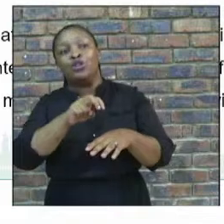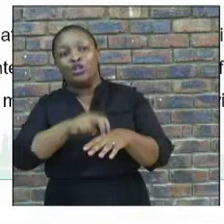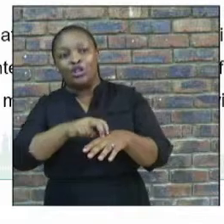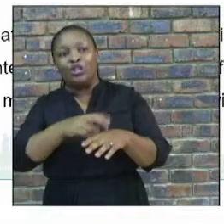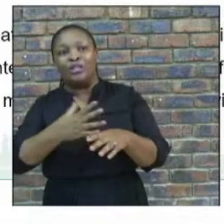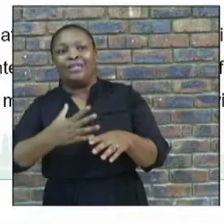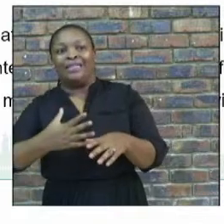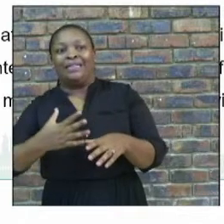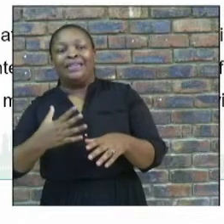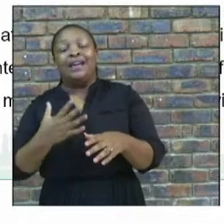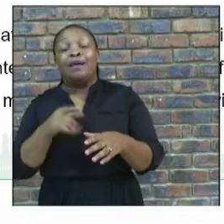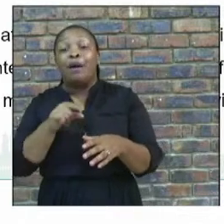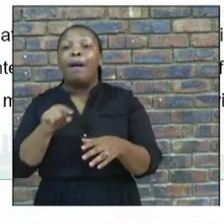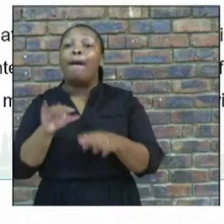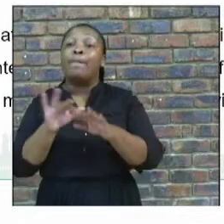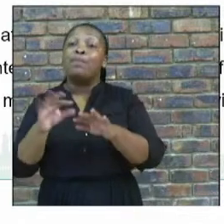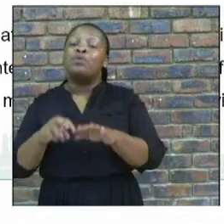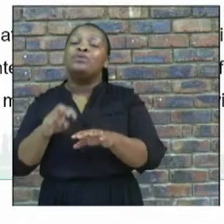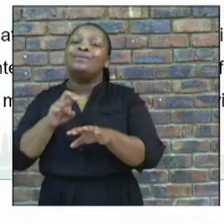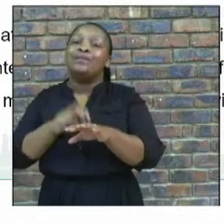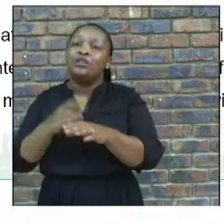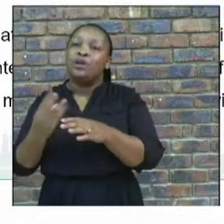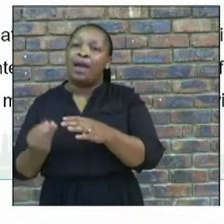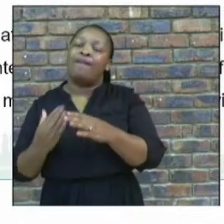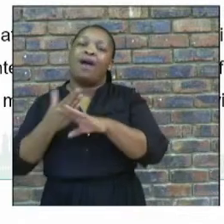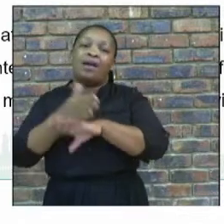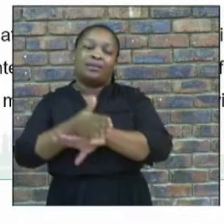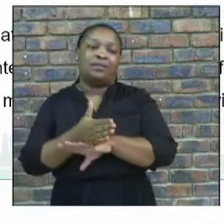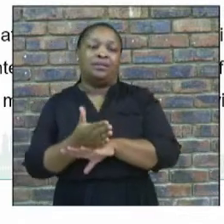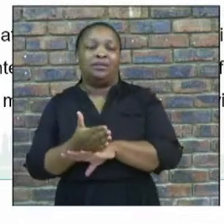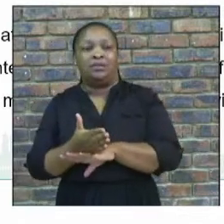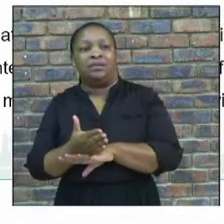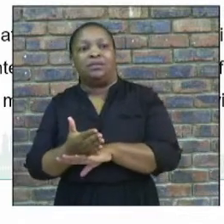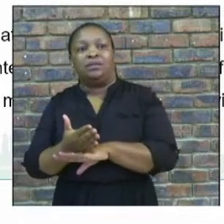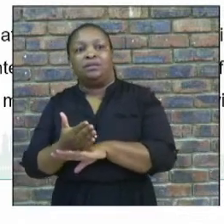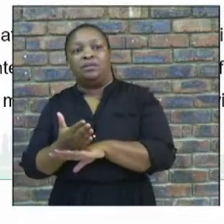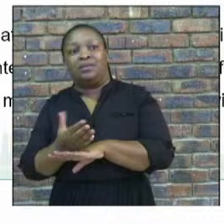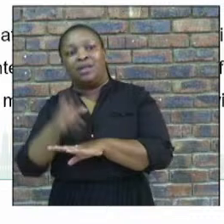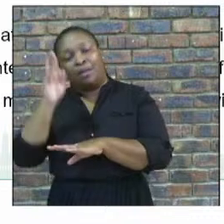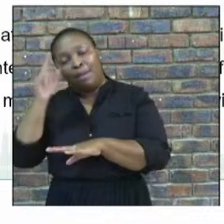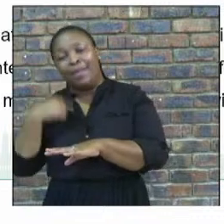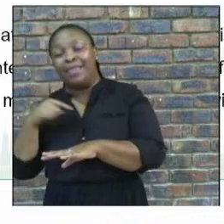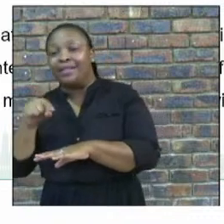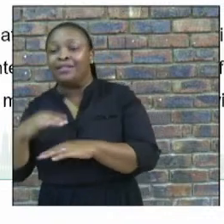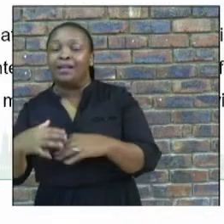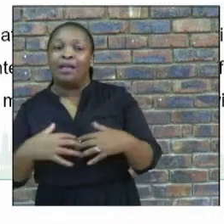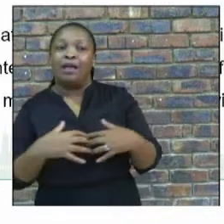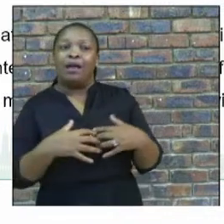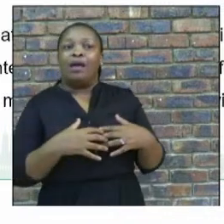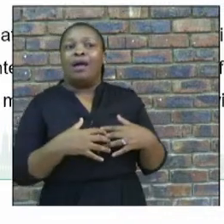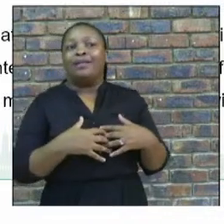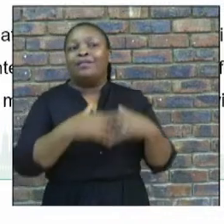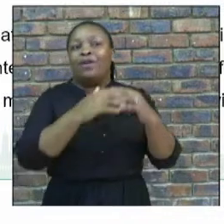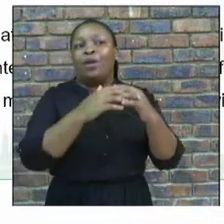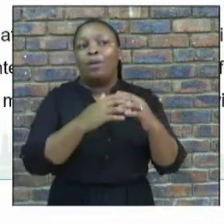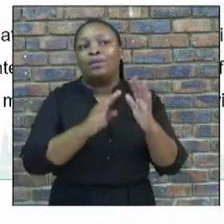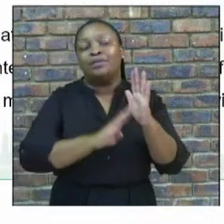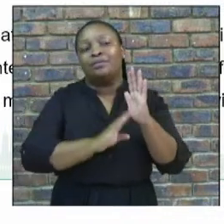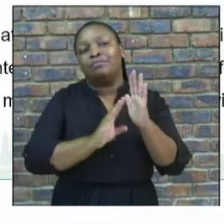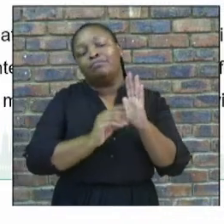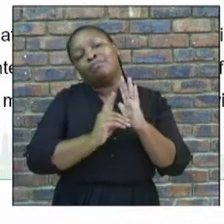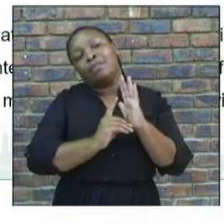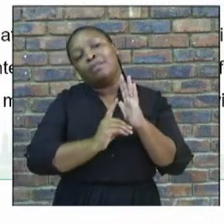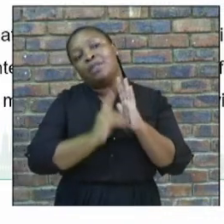party access. And this is to ensure that there is an orderly development of petroleum